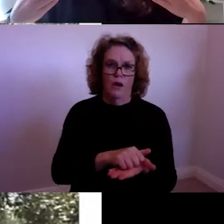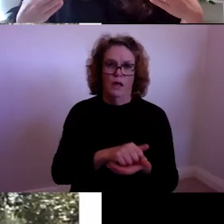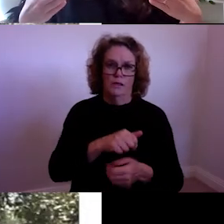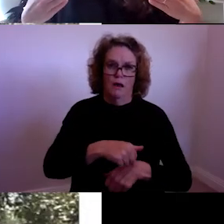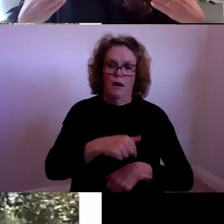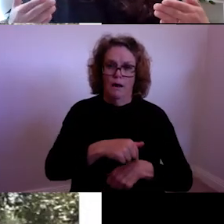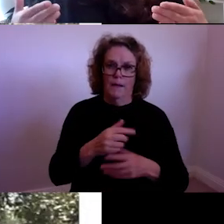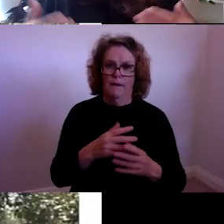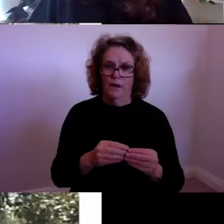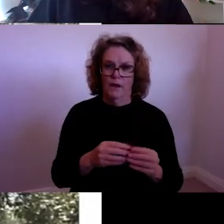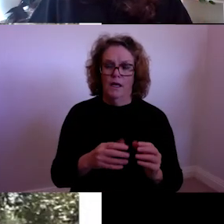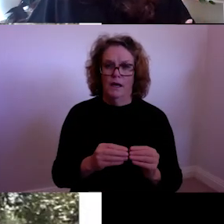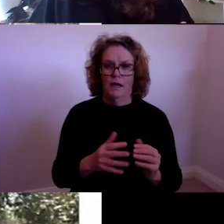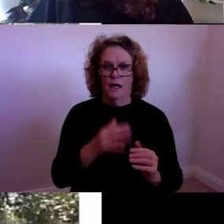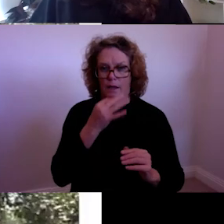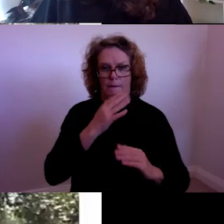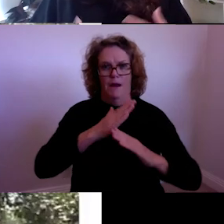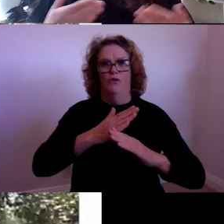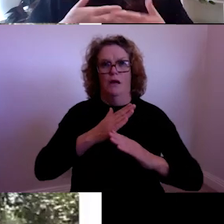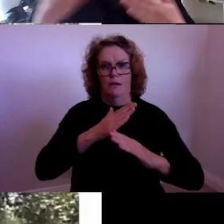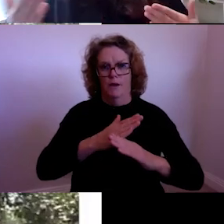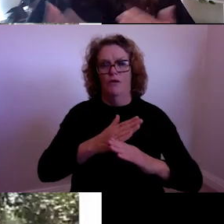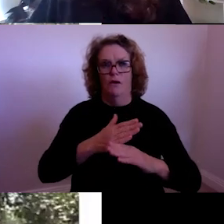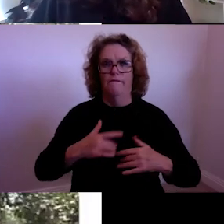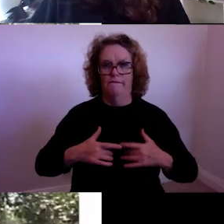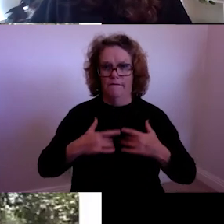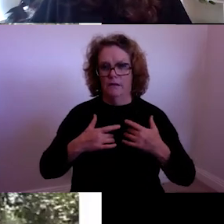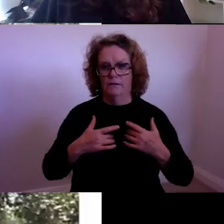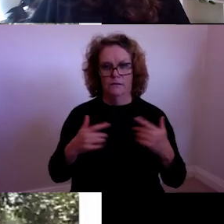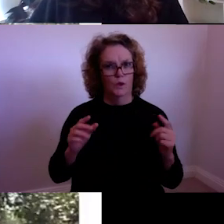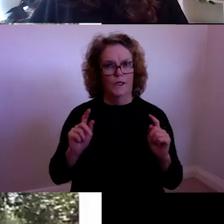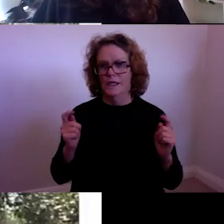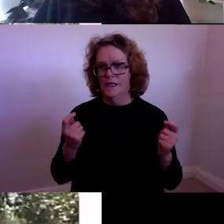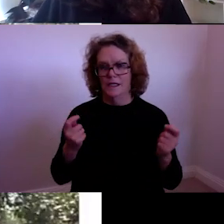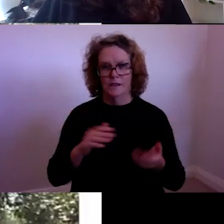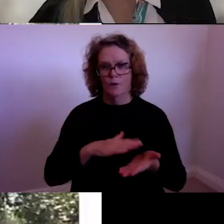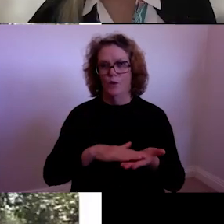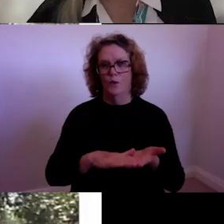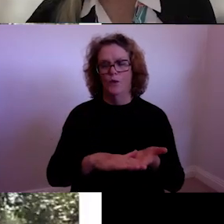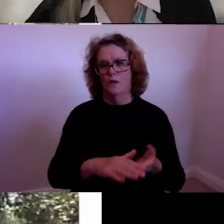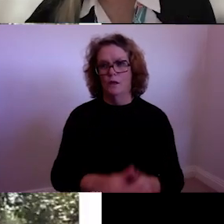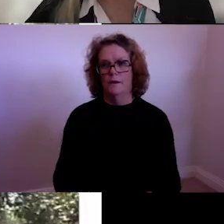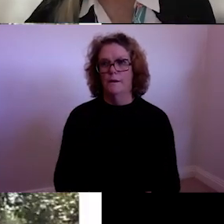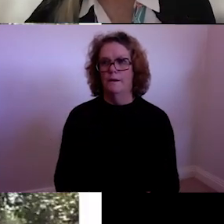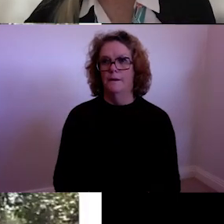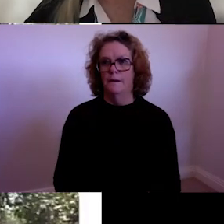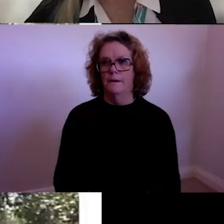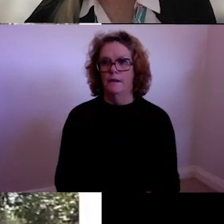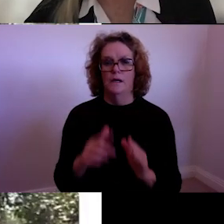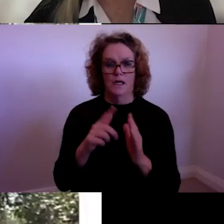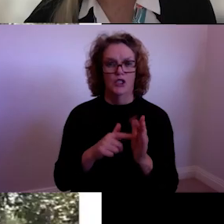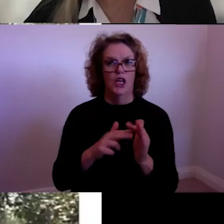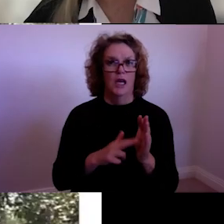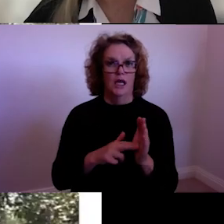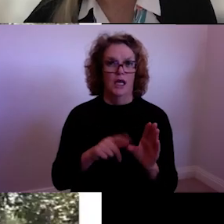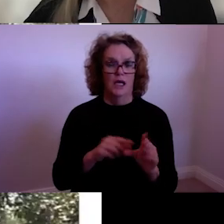felt there was a little bit of a barrier to accessing that. It was not as easy. Yeah. It sounds like there were just quite literally